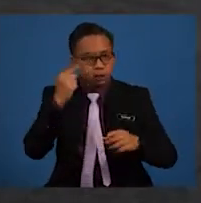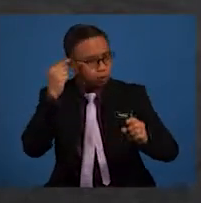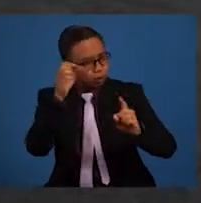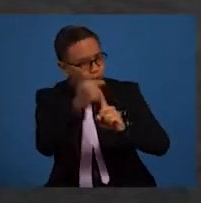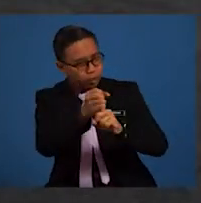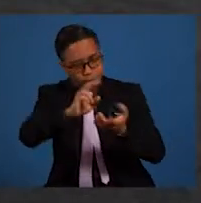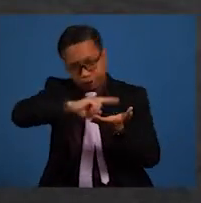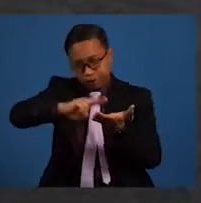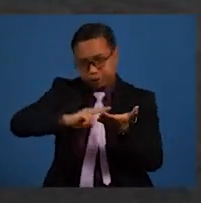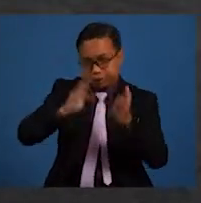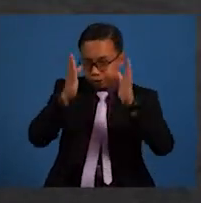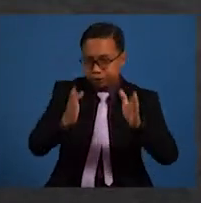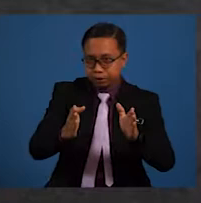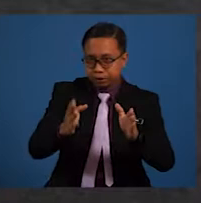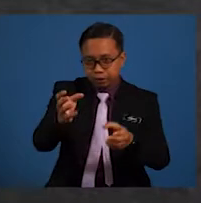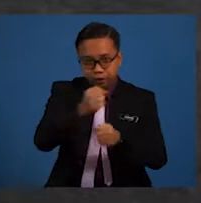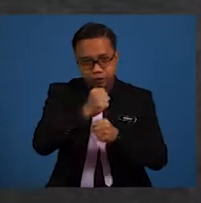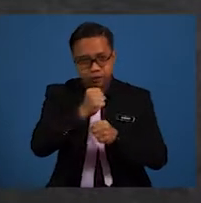the exact source.